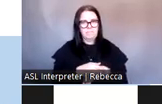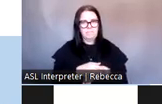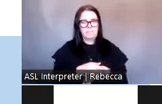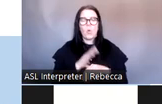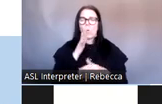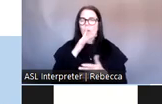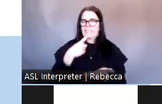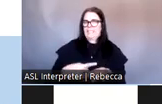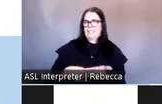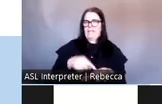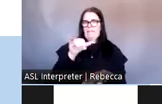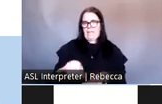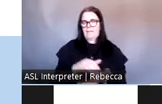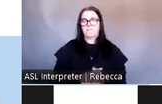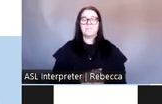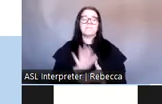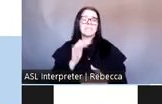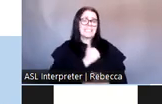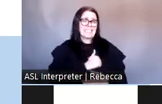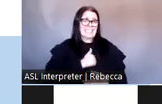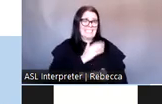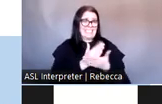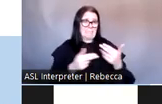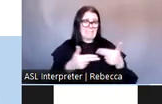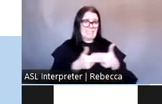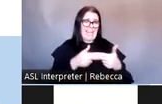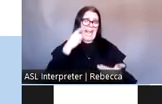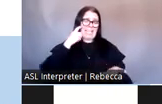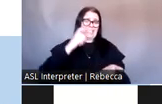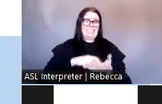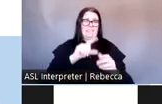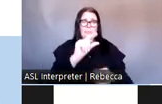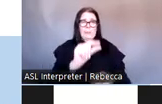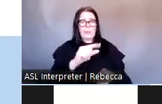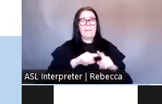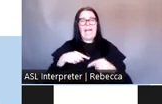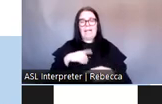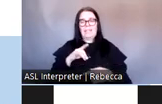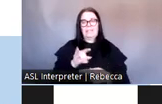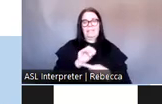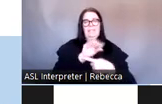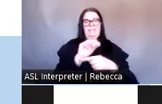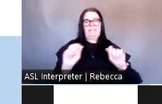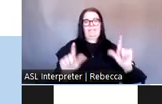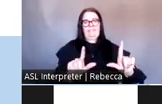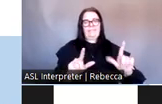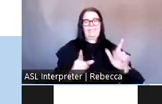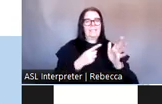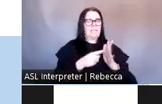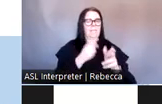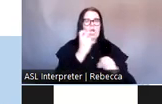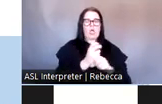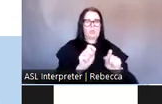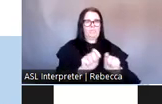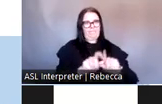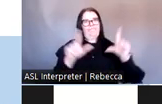I apologize on a couple of these slides for the small print, but I did take a number of screenshots, and sometimes it's therefore hard to make